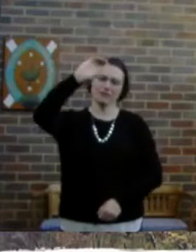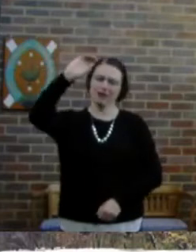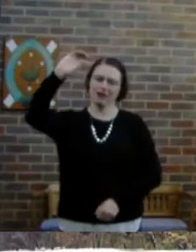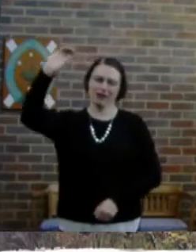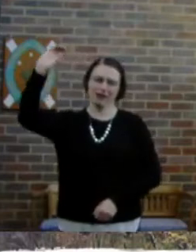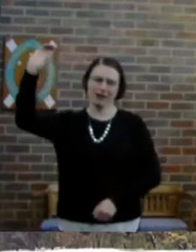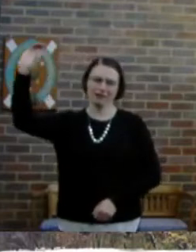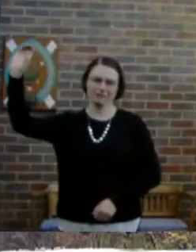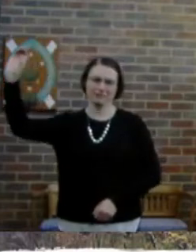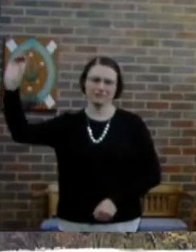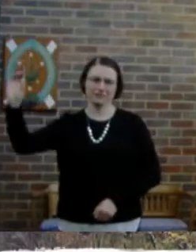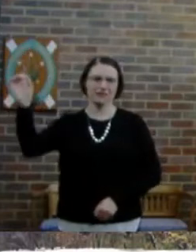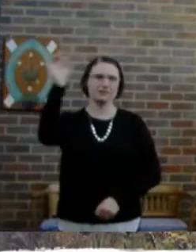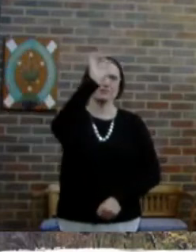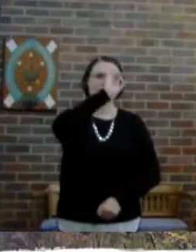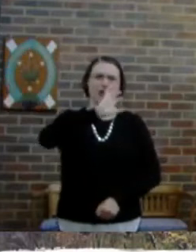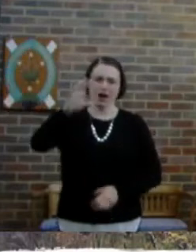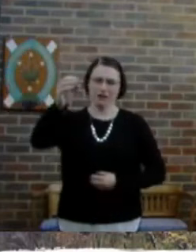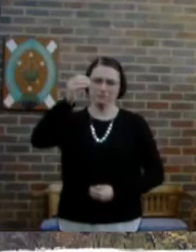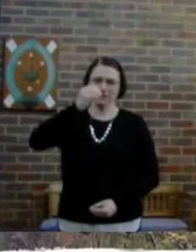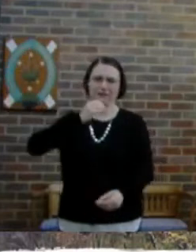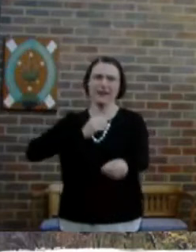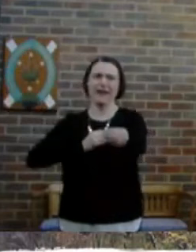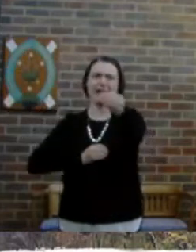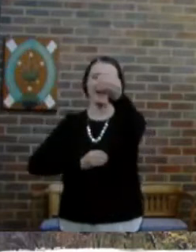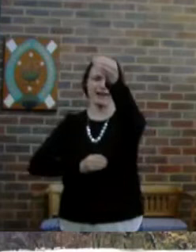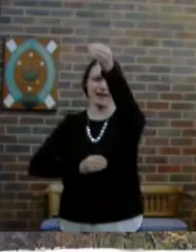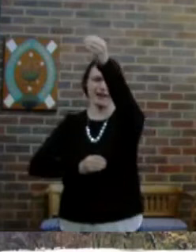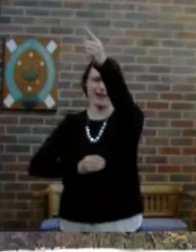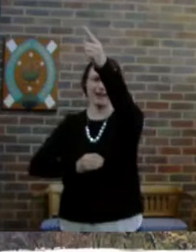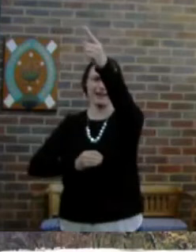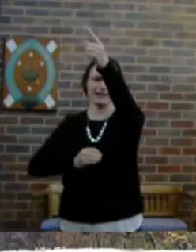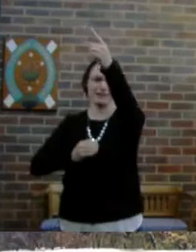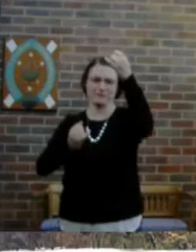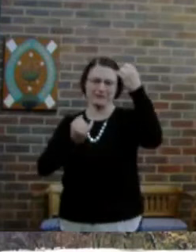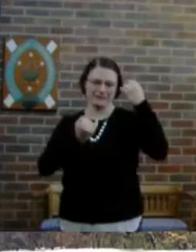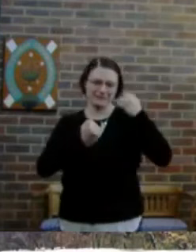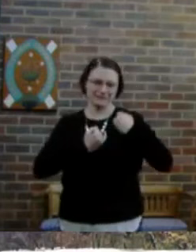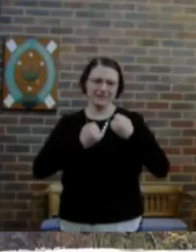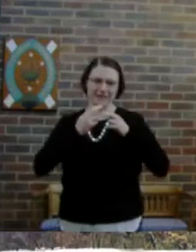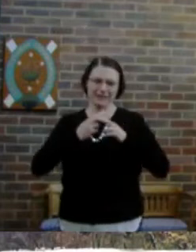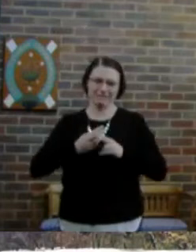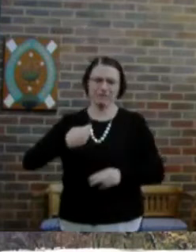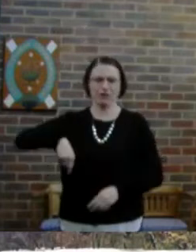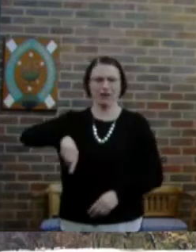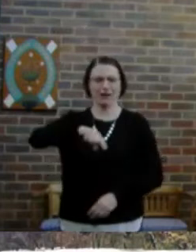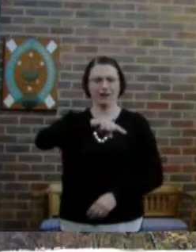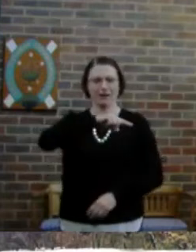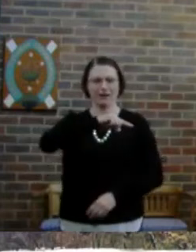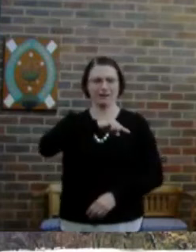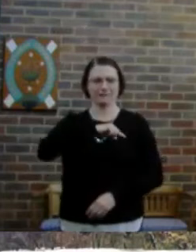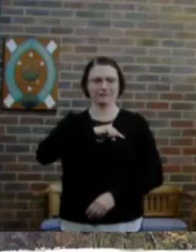curse Christ became sin for